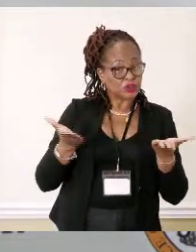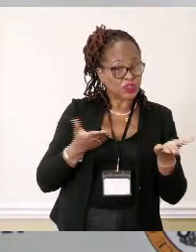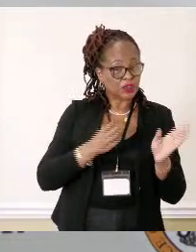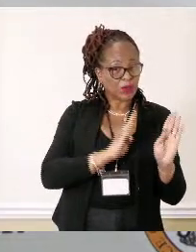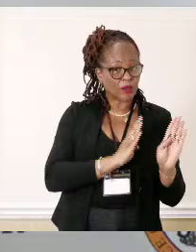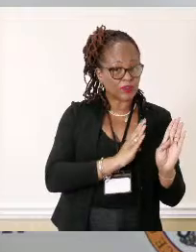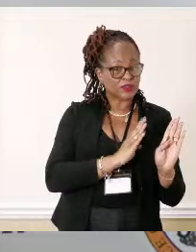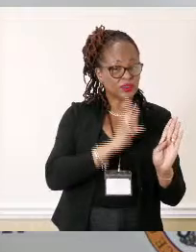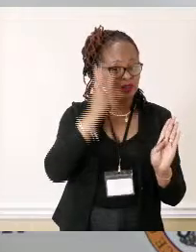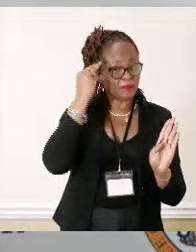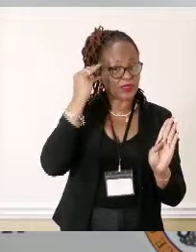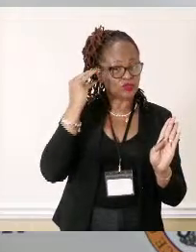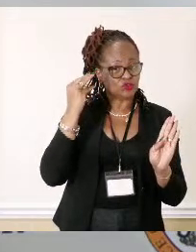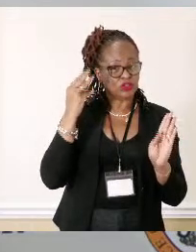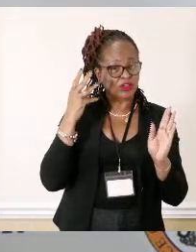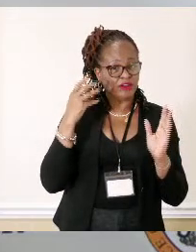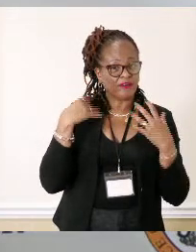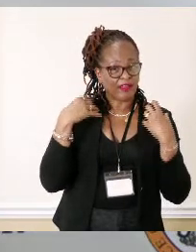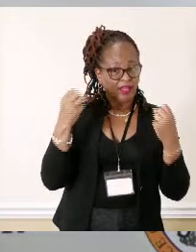the Ministry of Health has detected that?